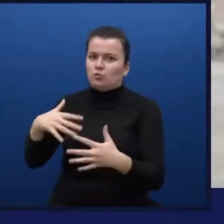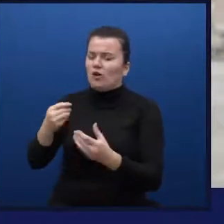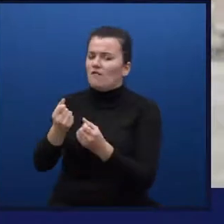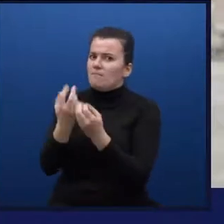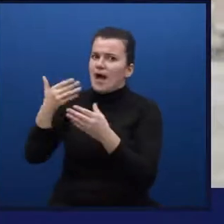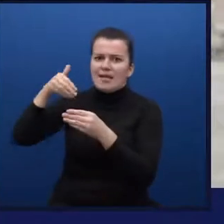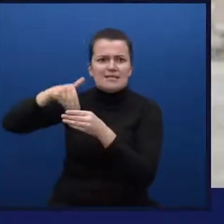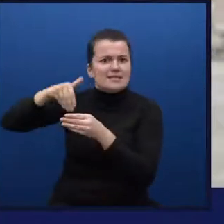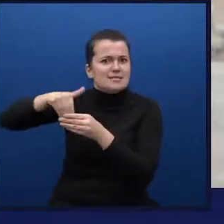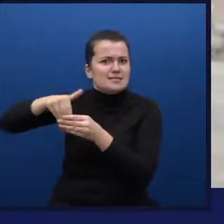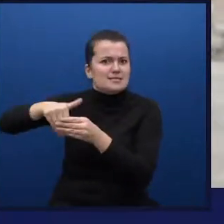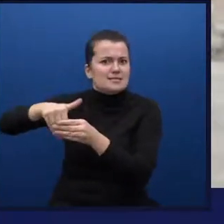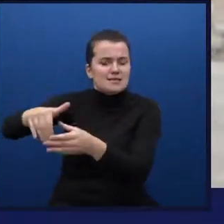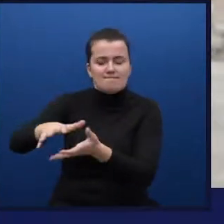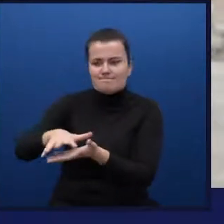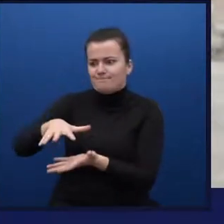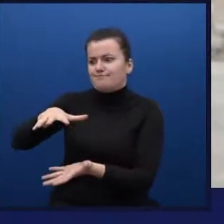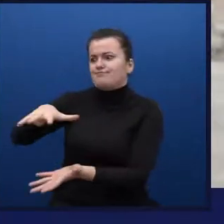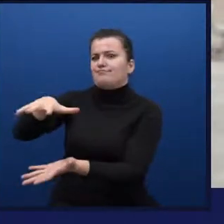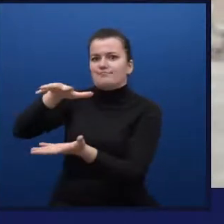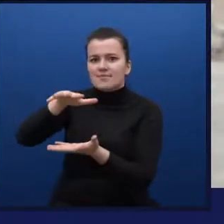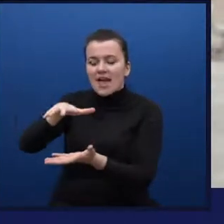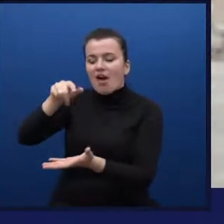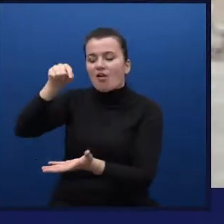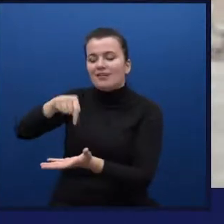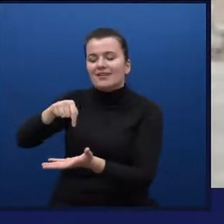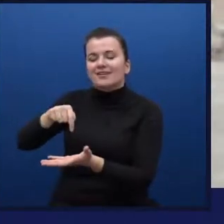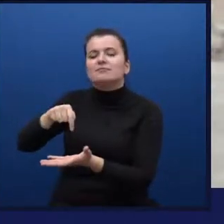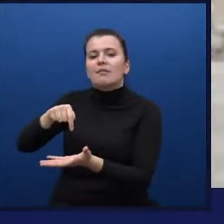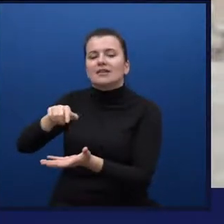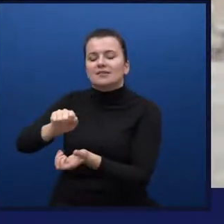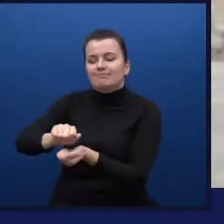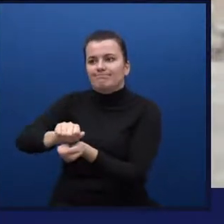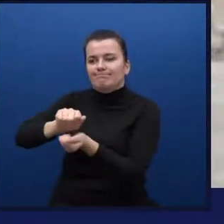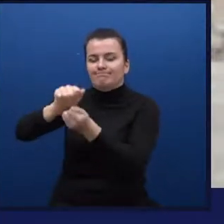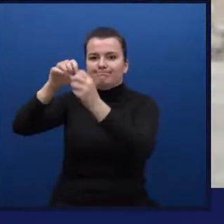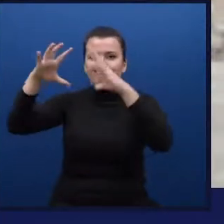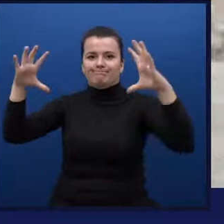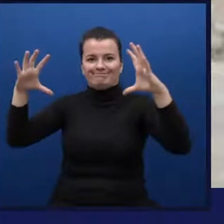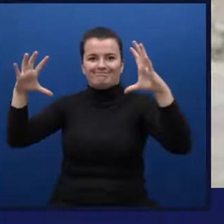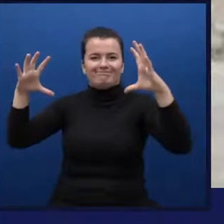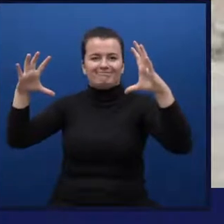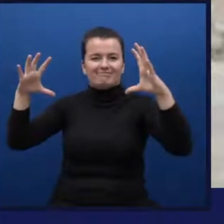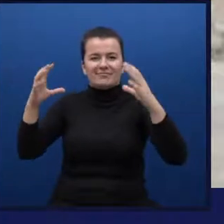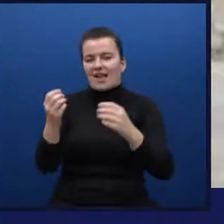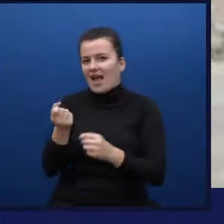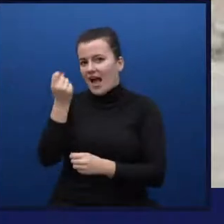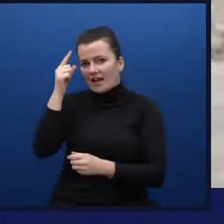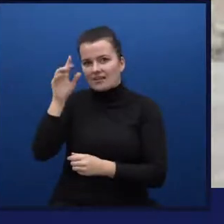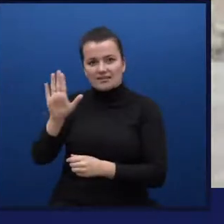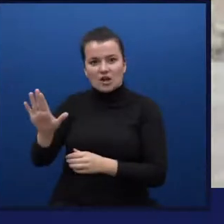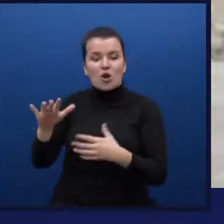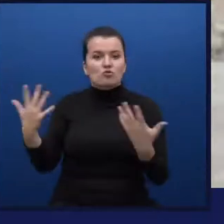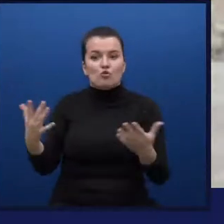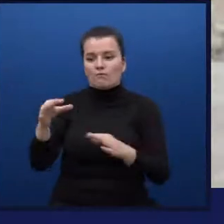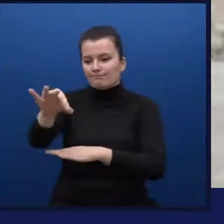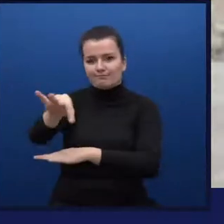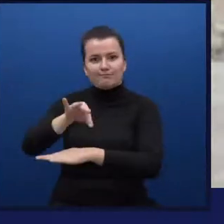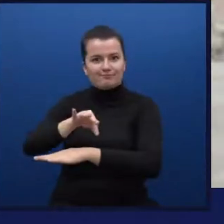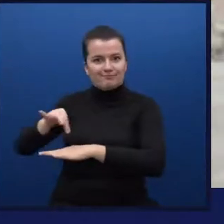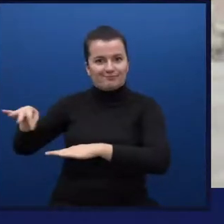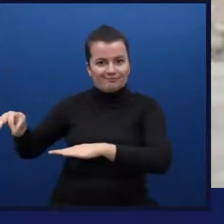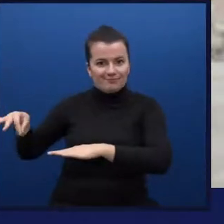sort of a structured data format. So when we go, for example, from the architectural diagram into